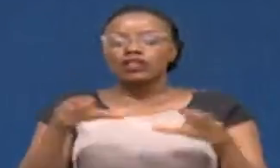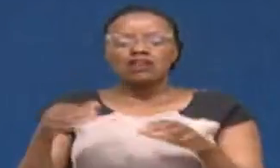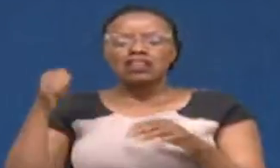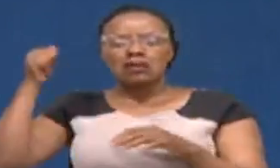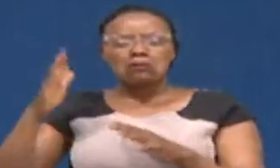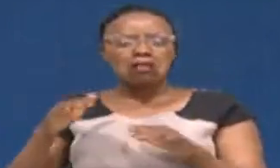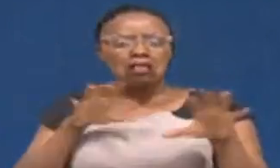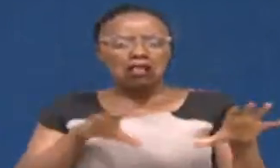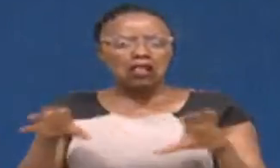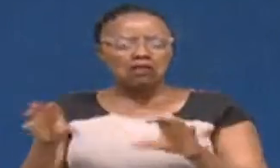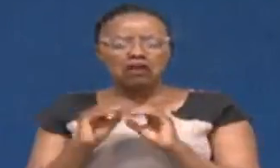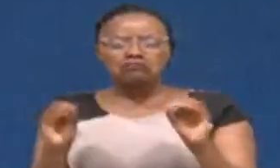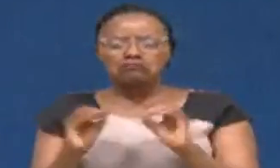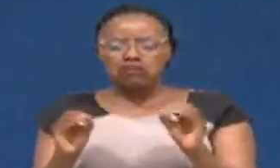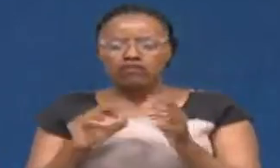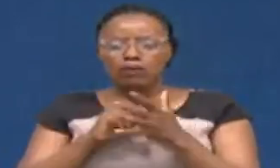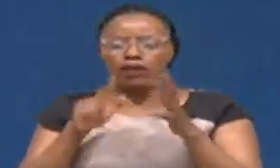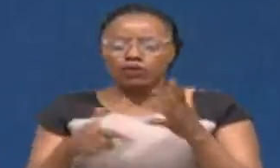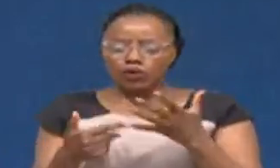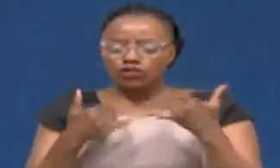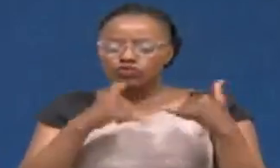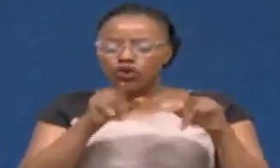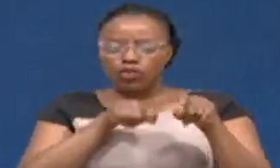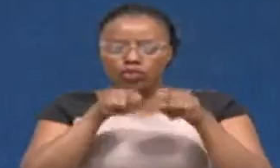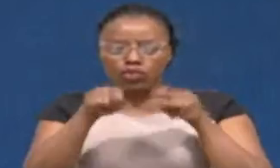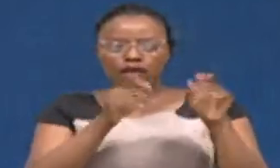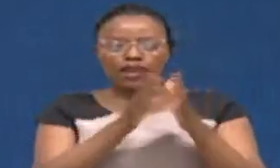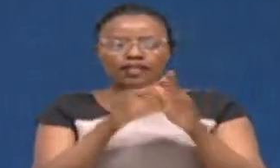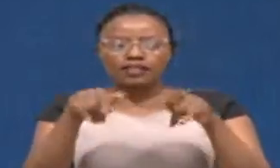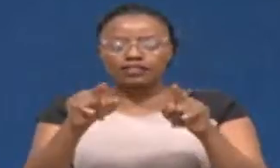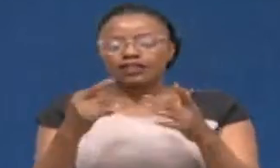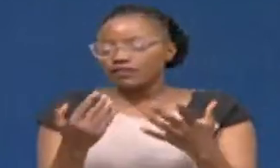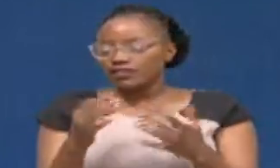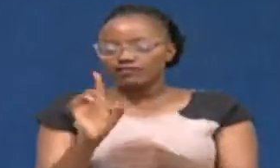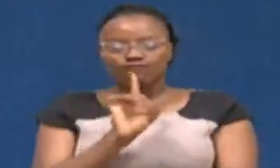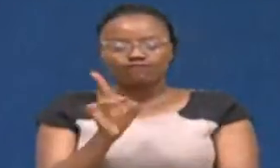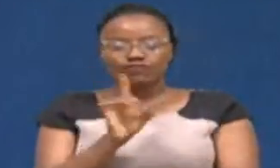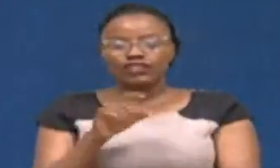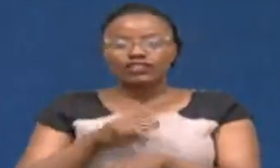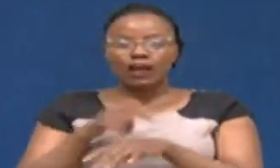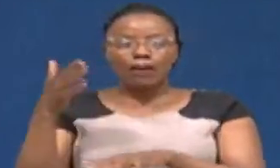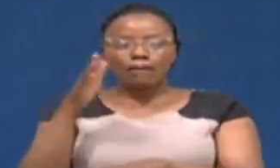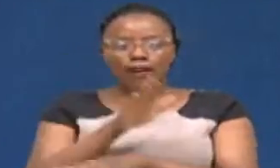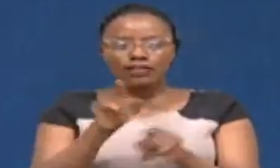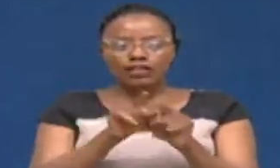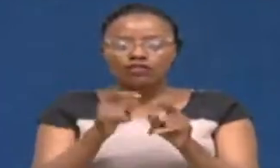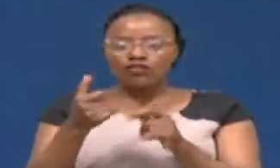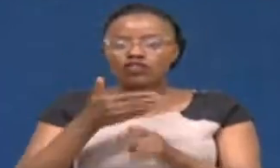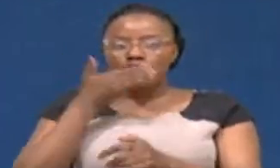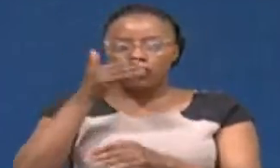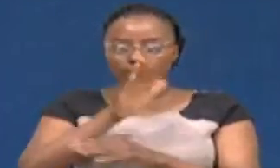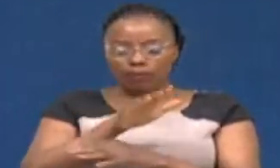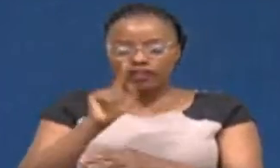not the politicians. They have galvanized their cover. It's not them. Trust me on this. When we come back, take